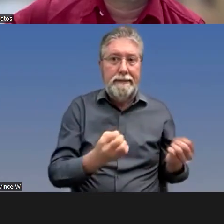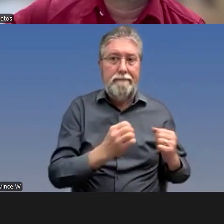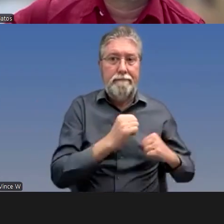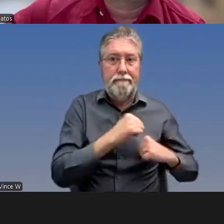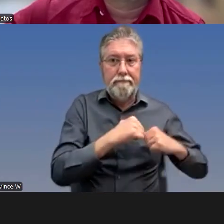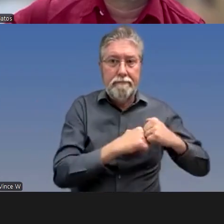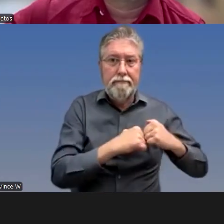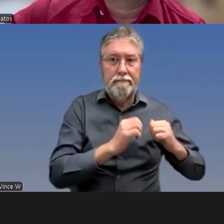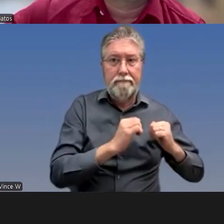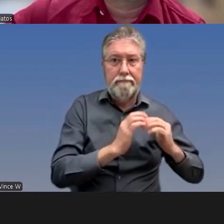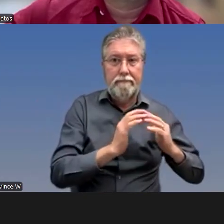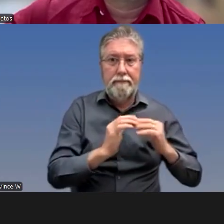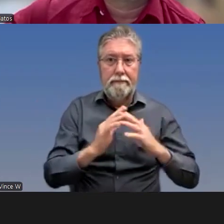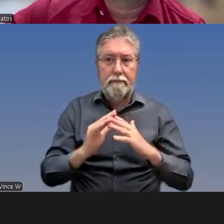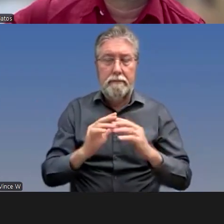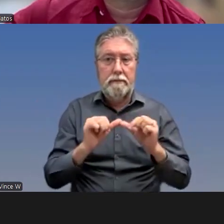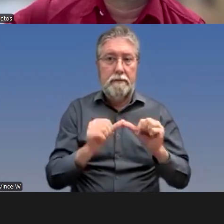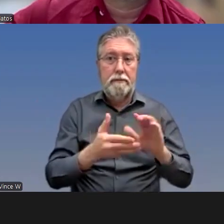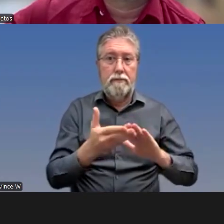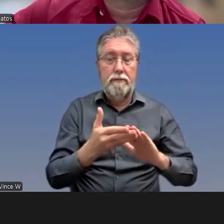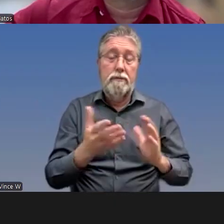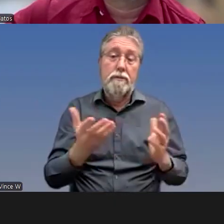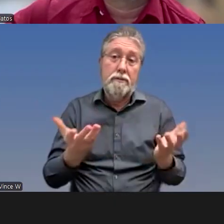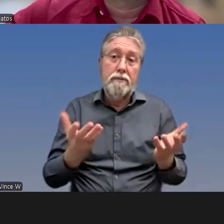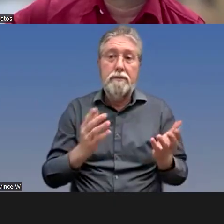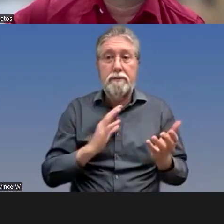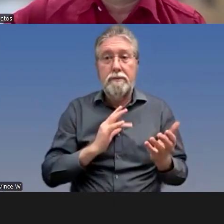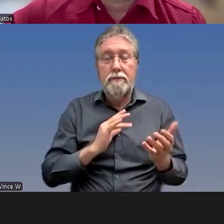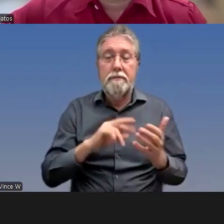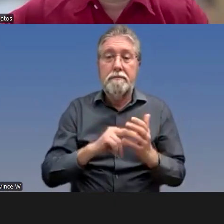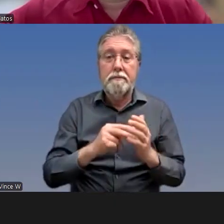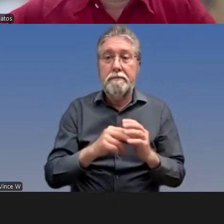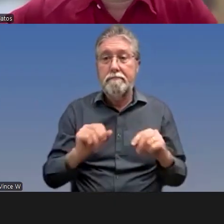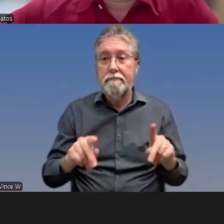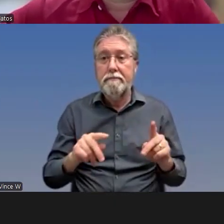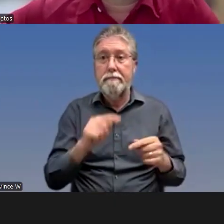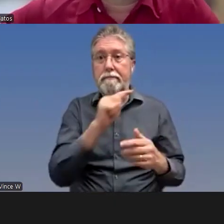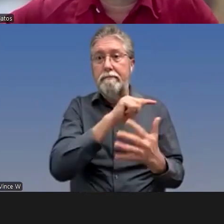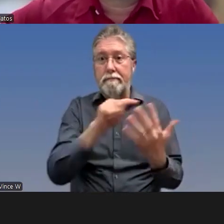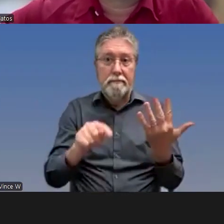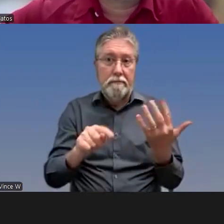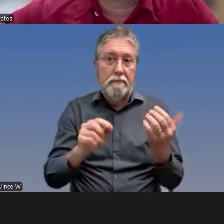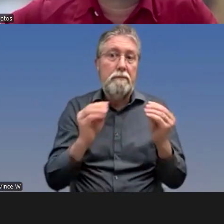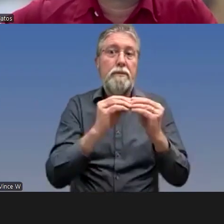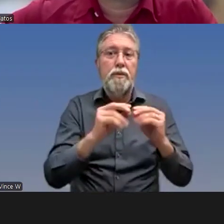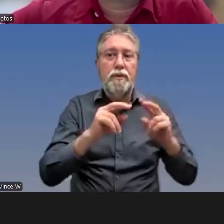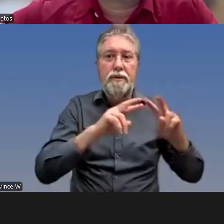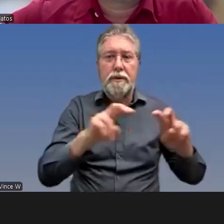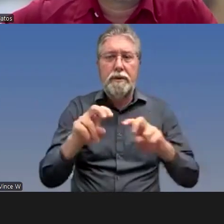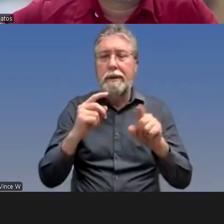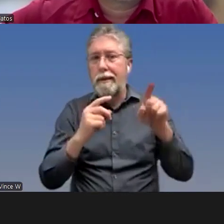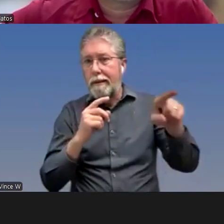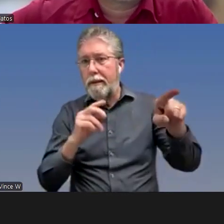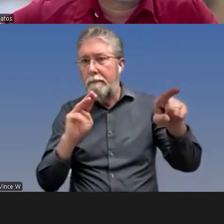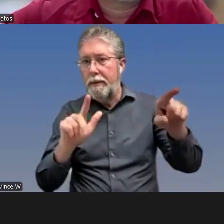hear of those. That just means, hey, there's opportunities there for a lot of research. And I know Manuel had his hand up,